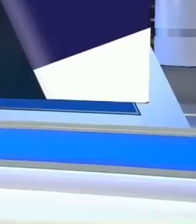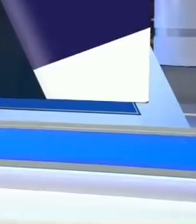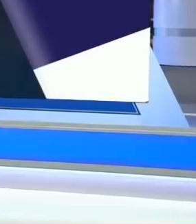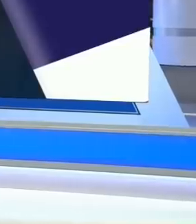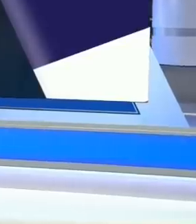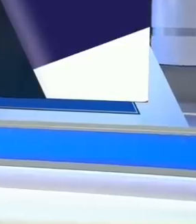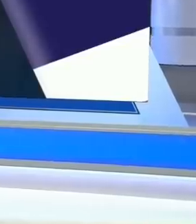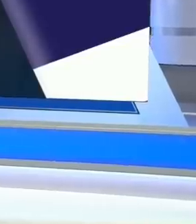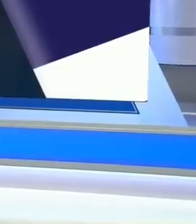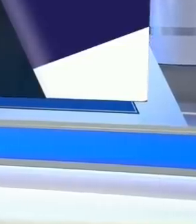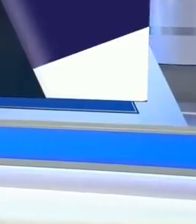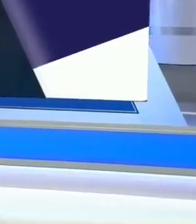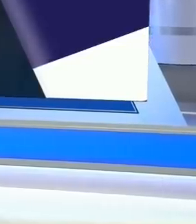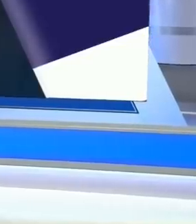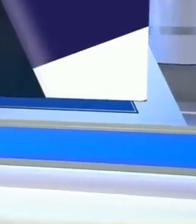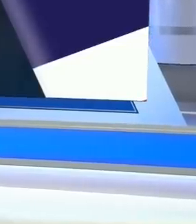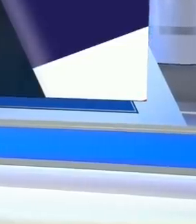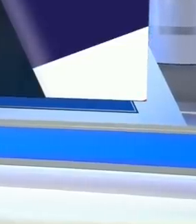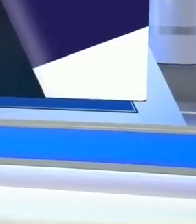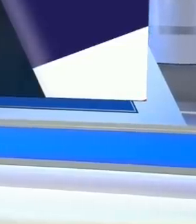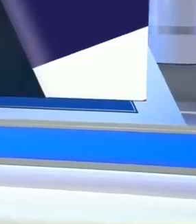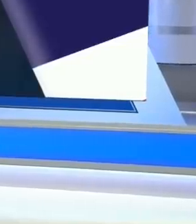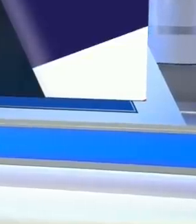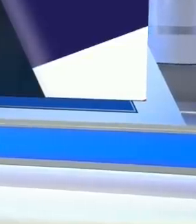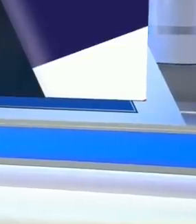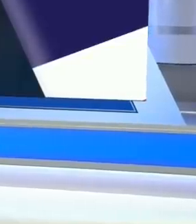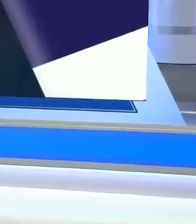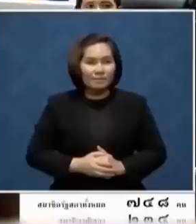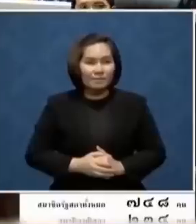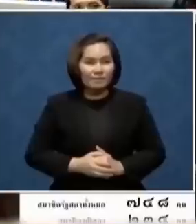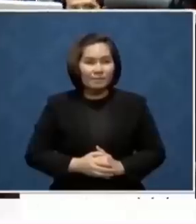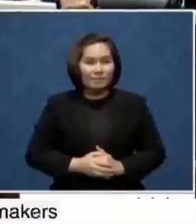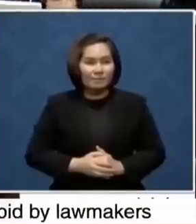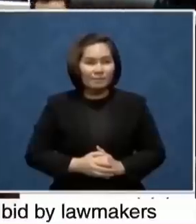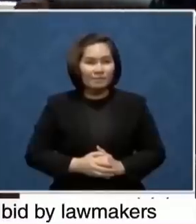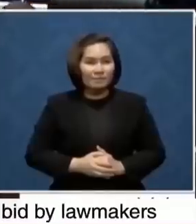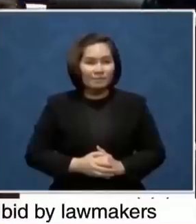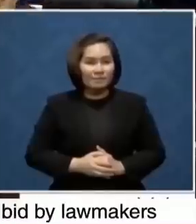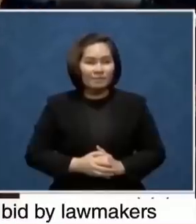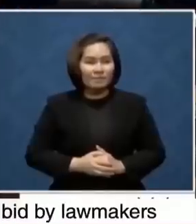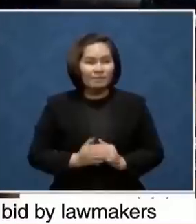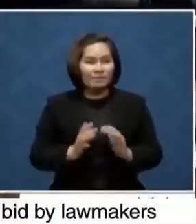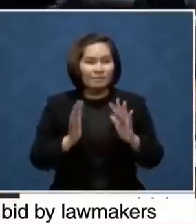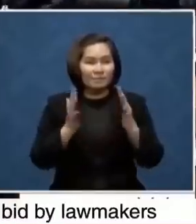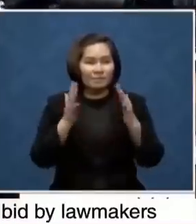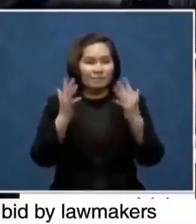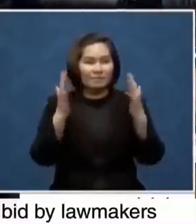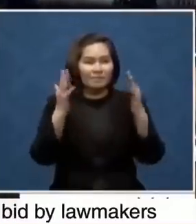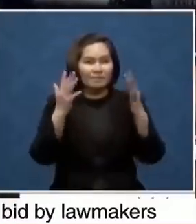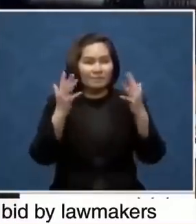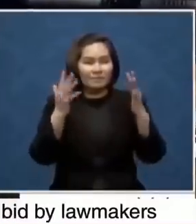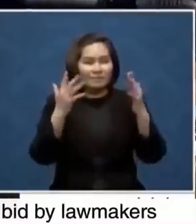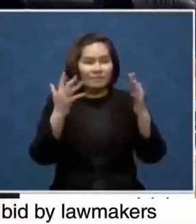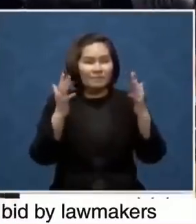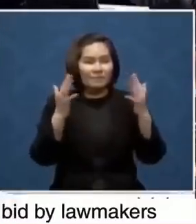road for the leader of the party that took the most votes in elections in May and could also be the final blow to his premiership bid after